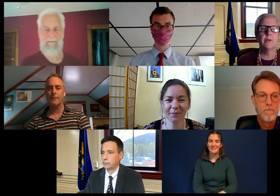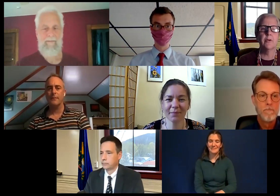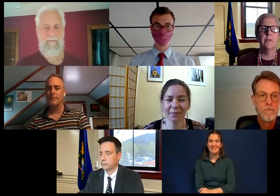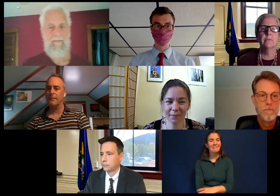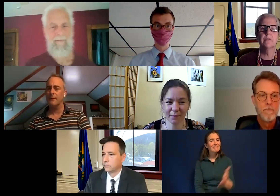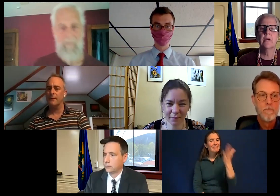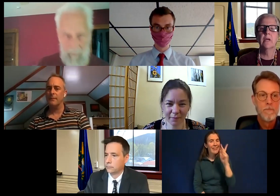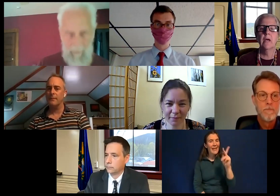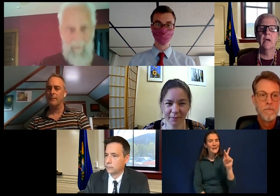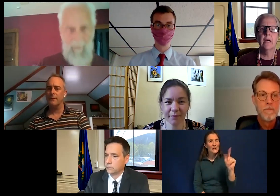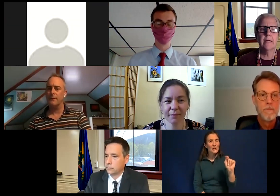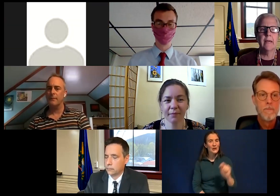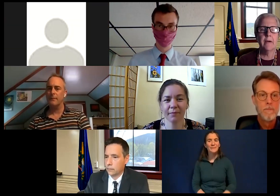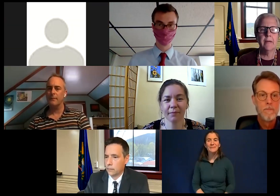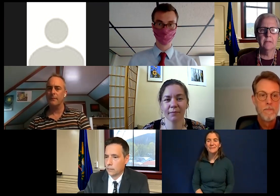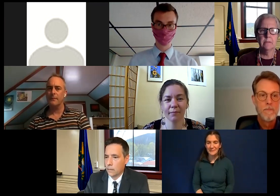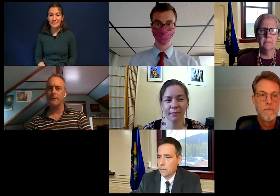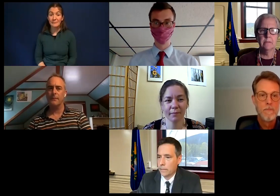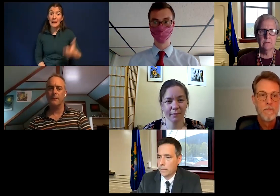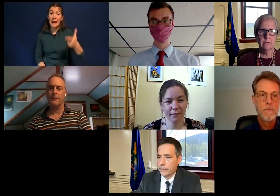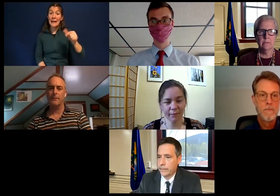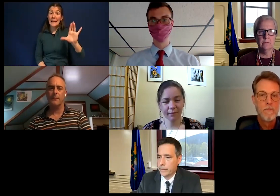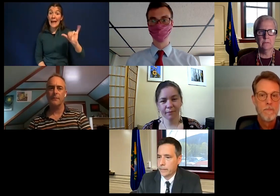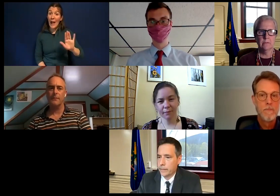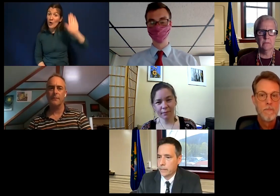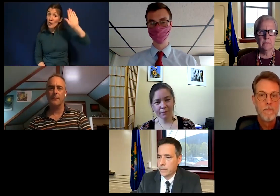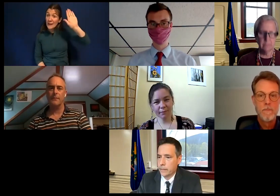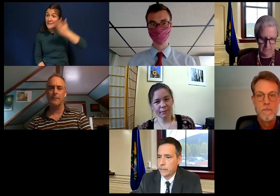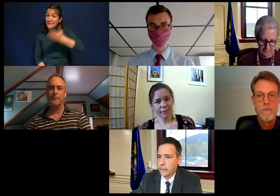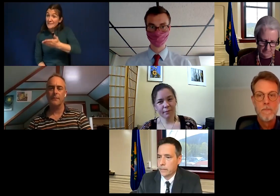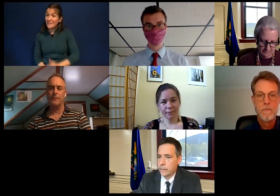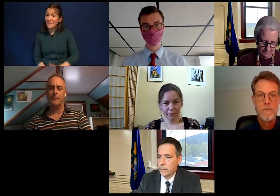Thank you, Kurt. Gary?